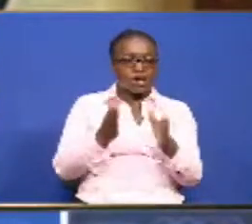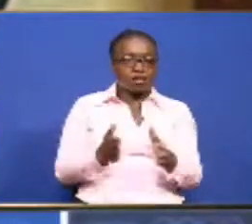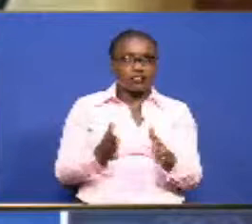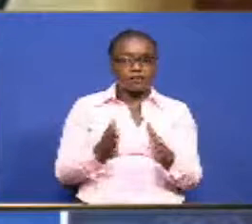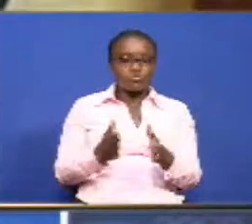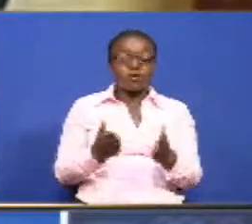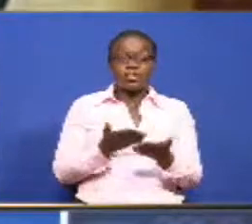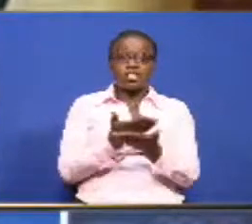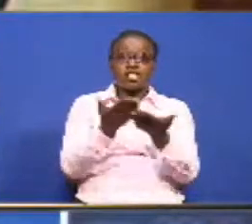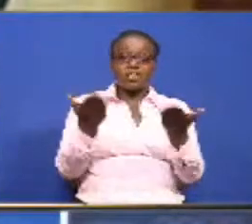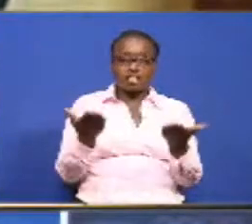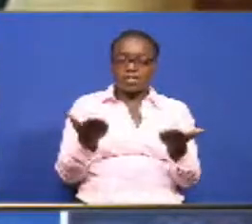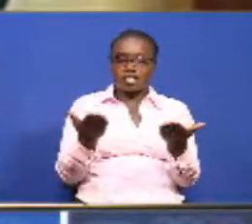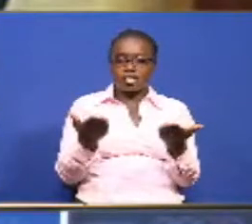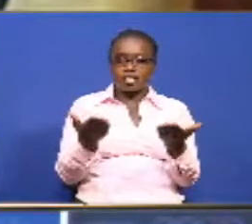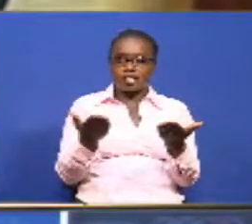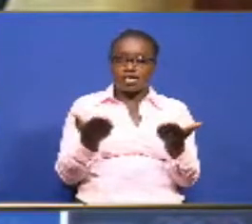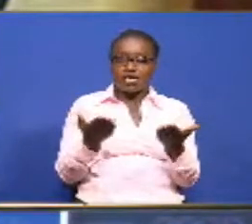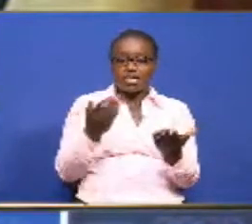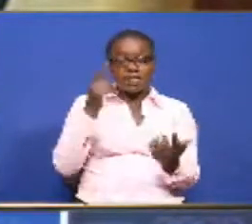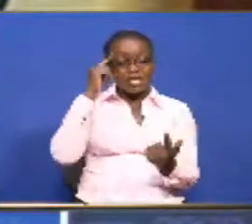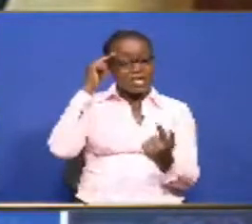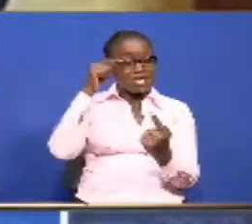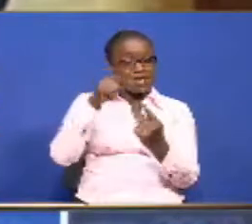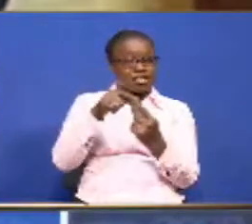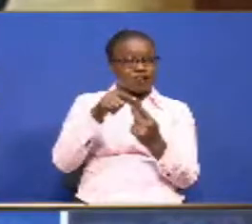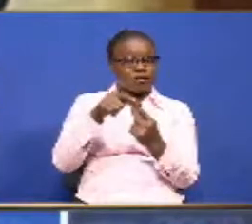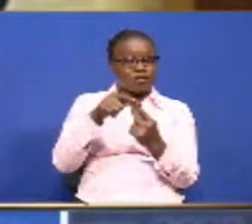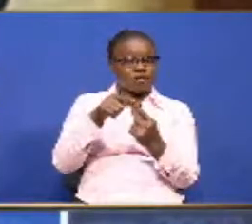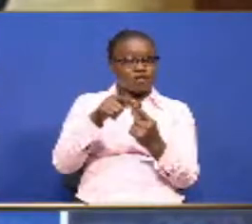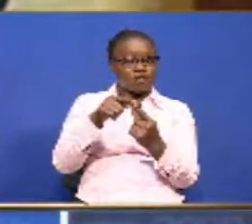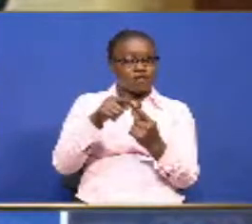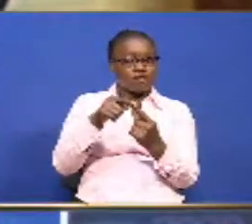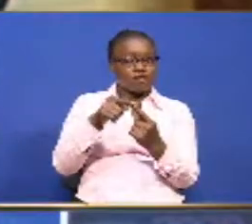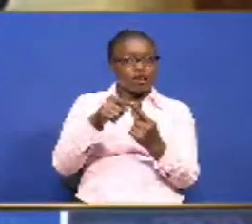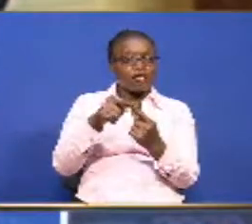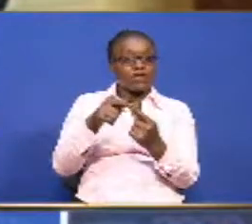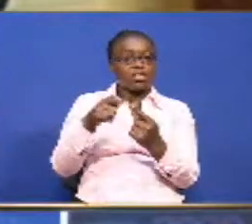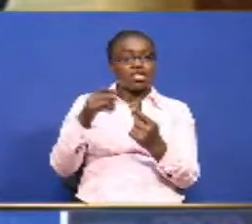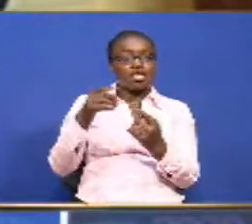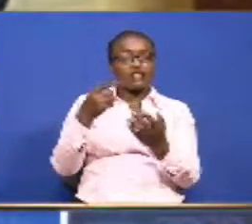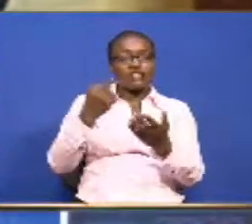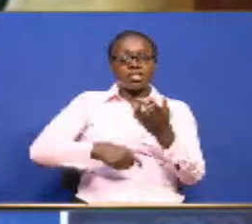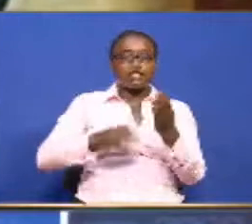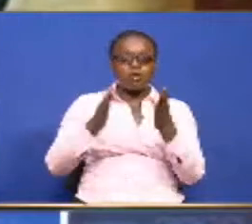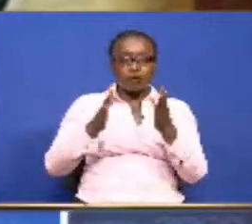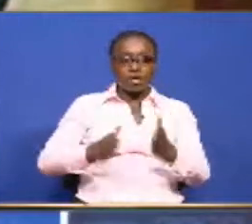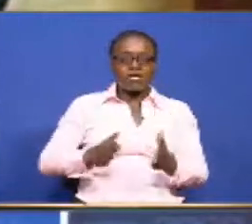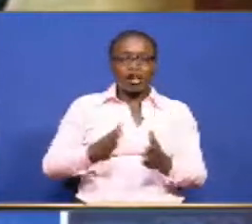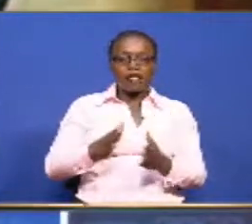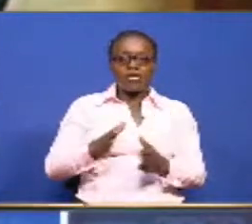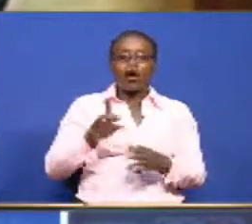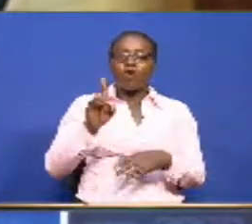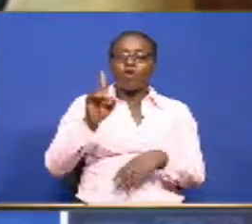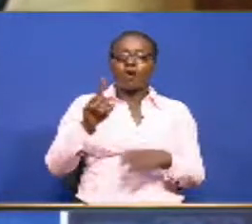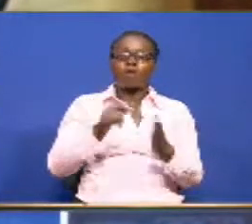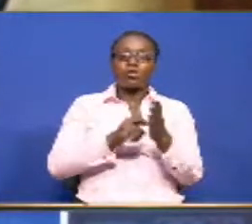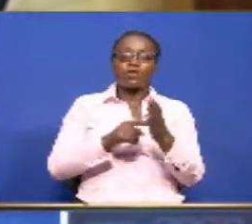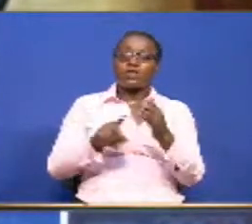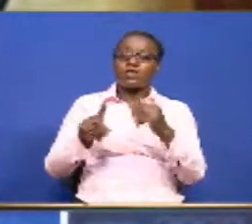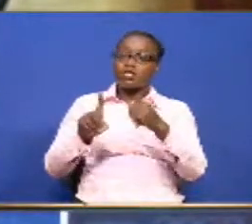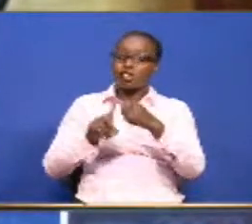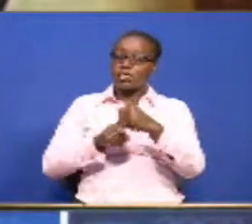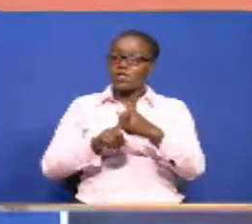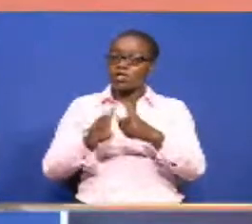These measures are estimated to cost the exchequer Kenya shilling 172 billion in revenue foregone by government